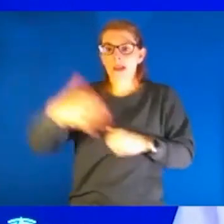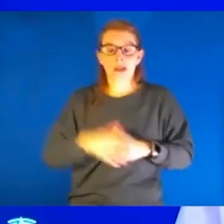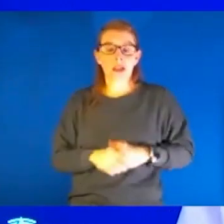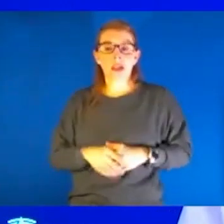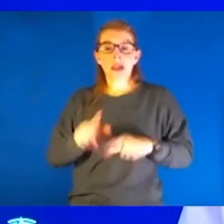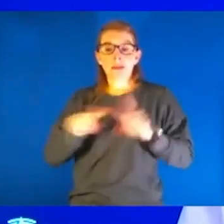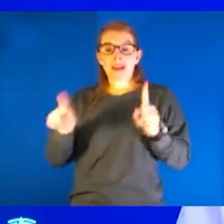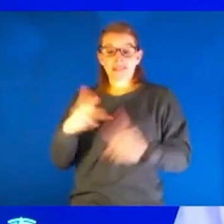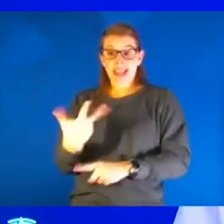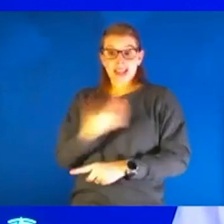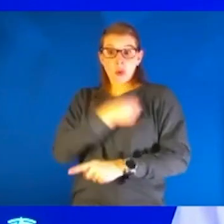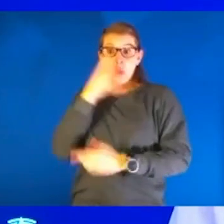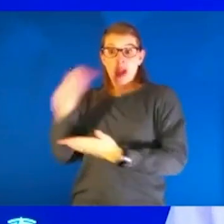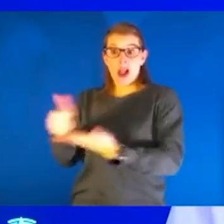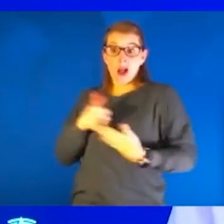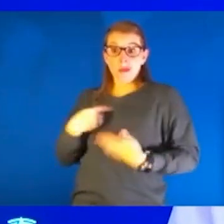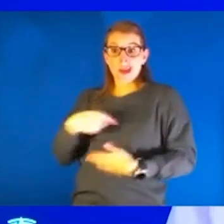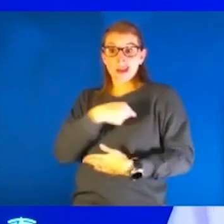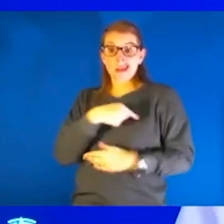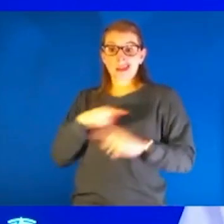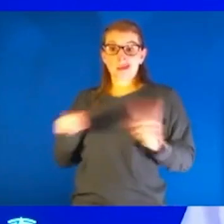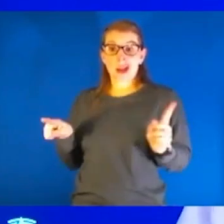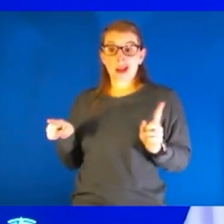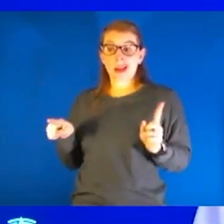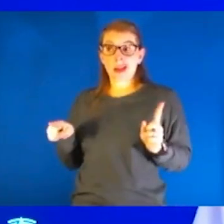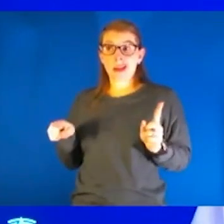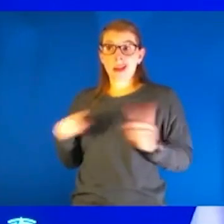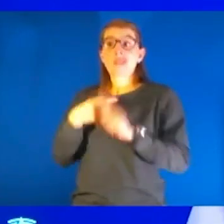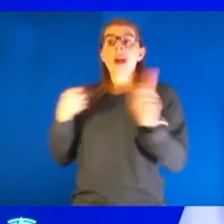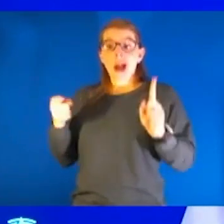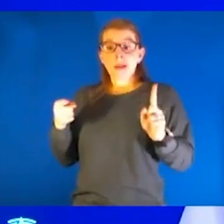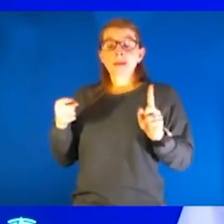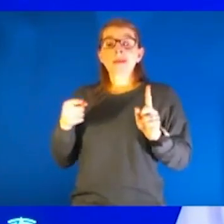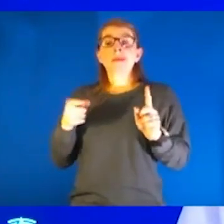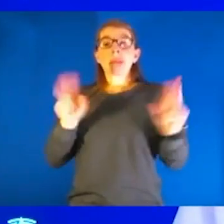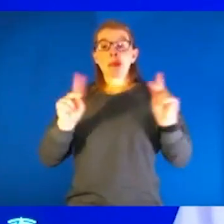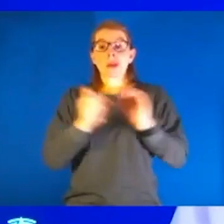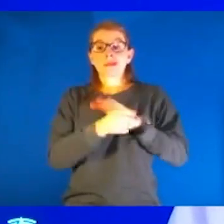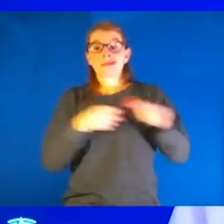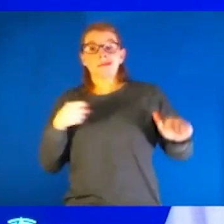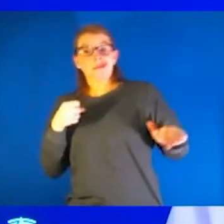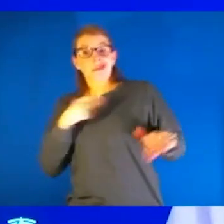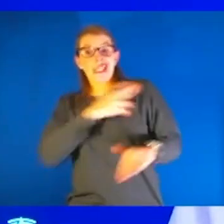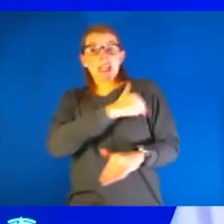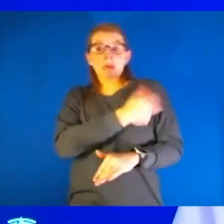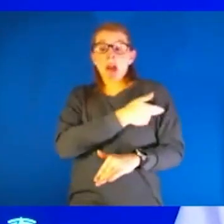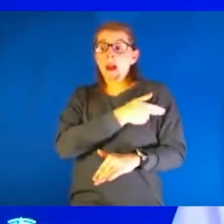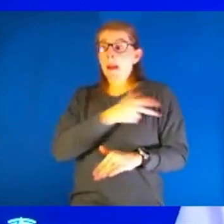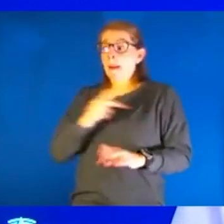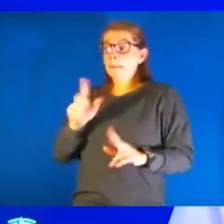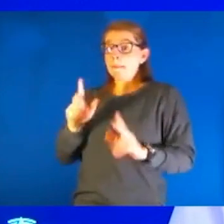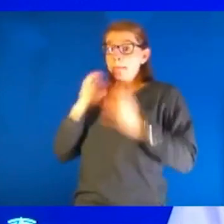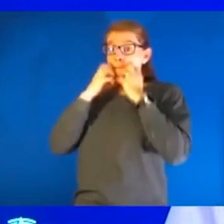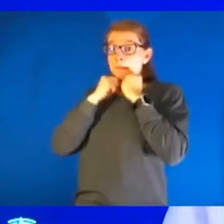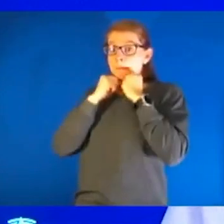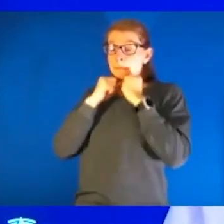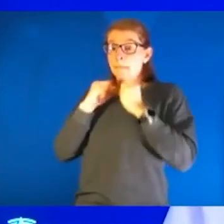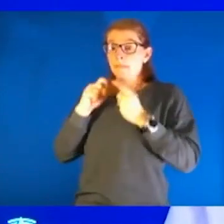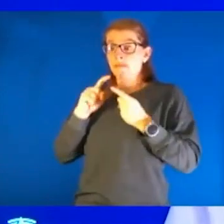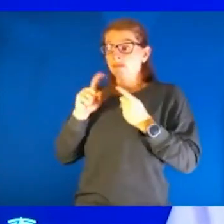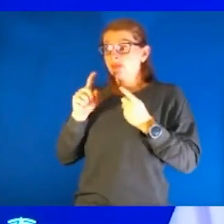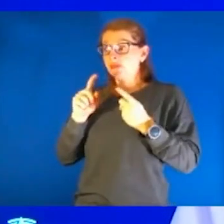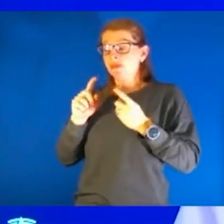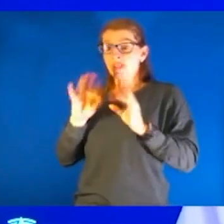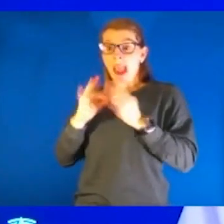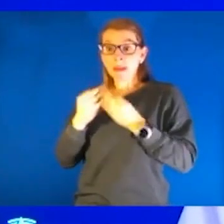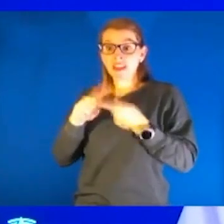going to help us from keeping people out of the hospital, keeping loved ones alive, friends alive, keeping people healthy so